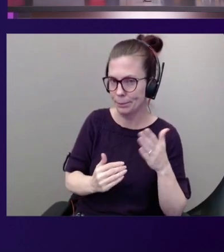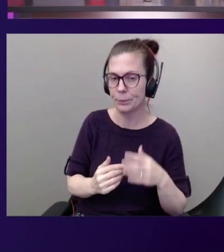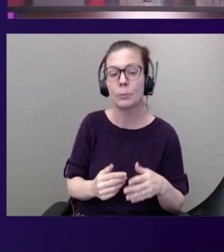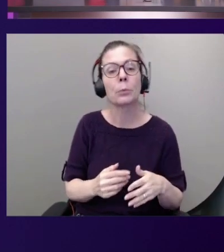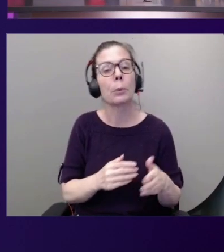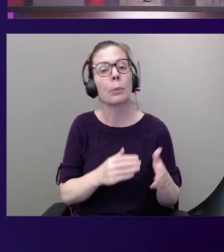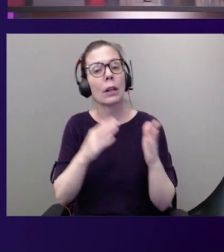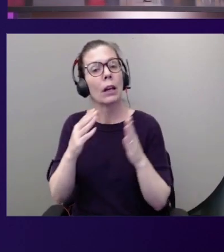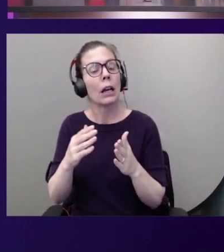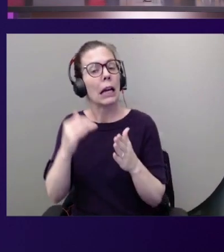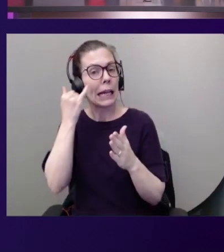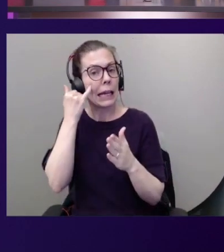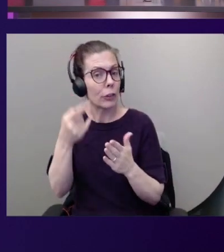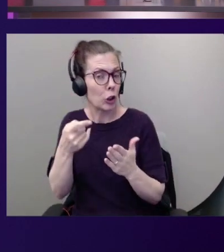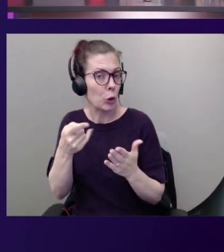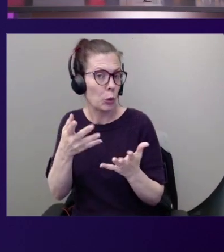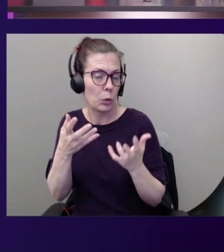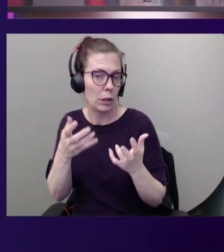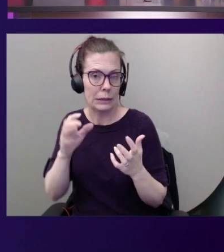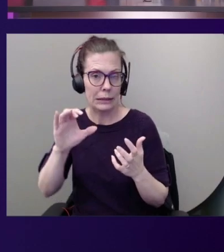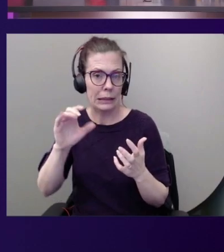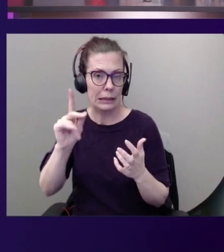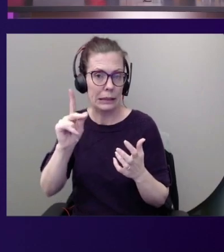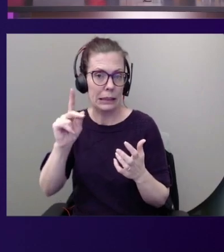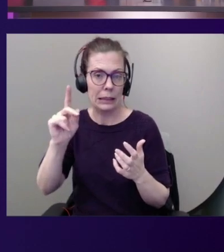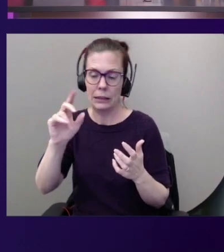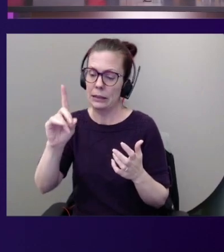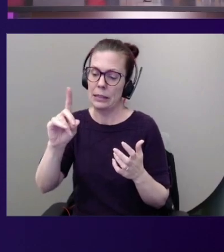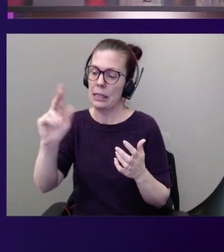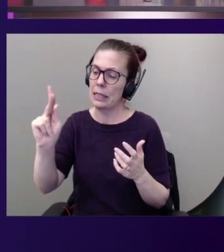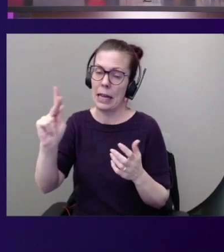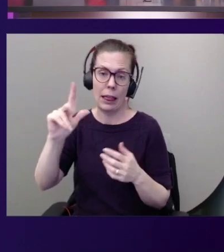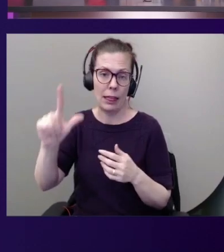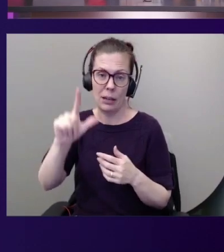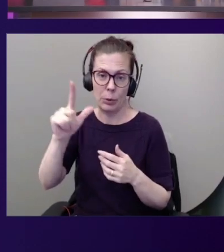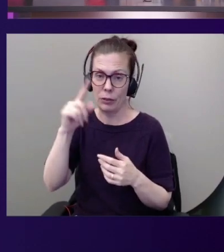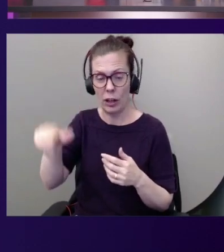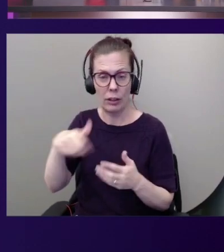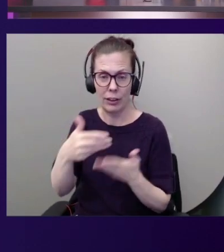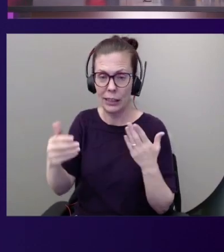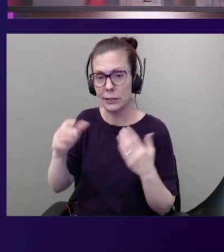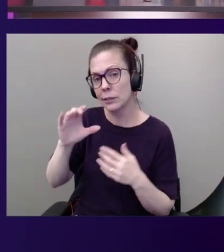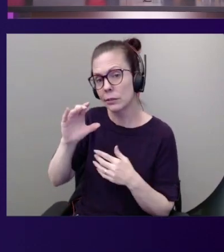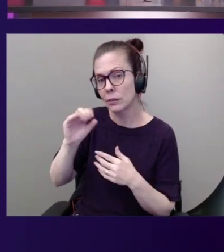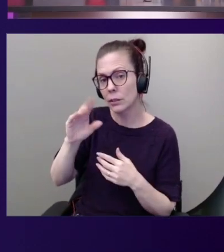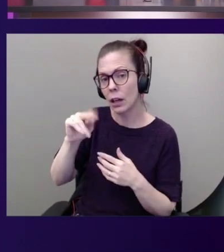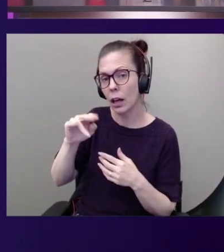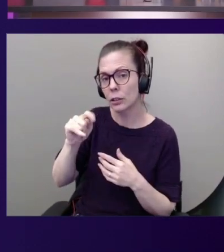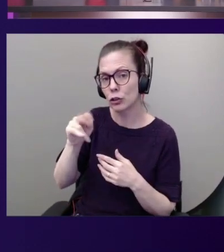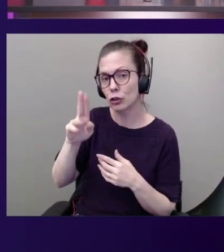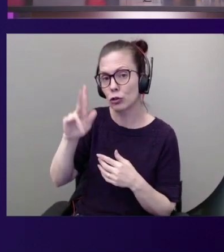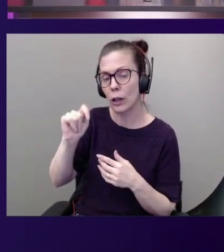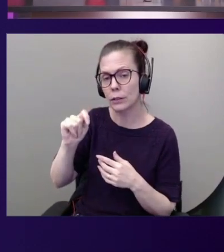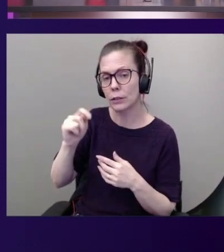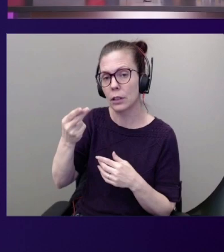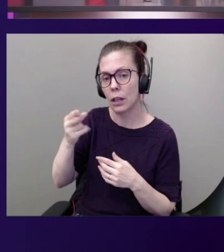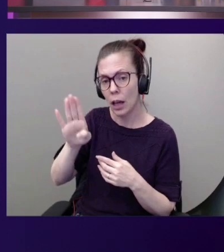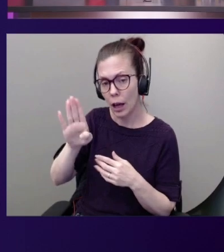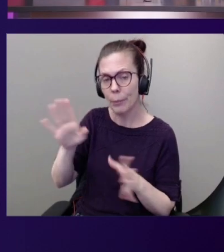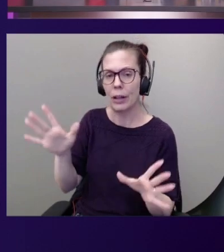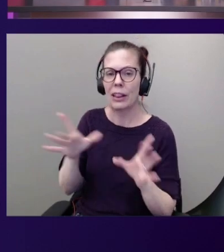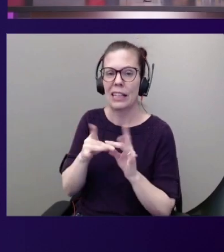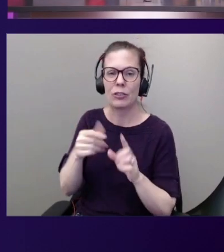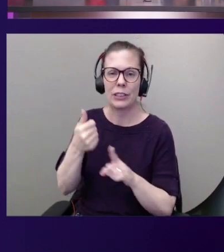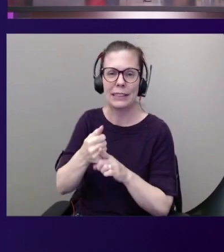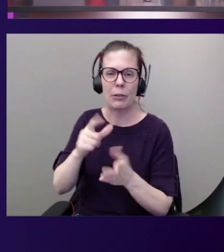if you are looking for CDK libraries for other things, Construct Hub. That was the link to the self-publishing